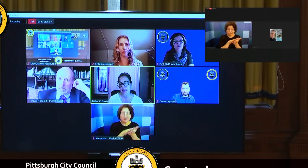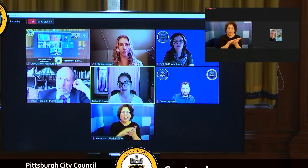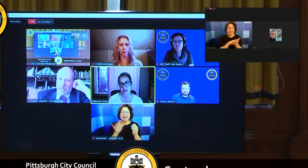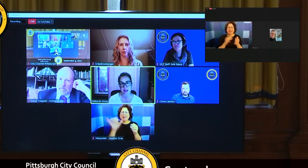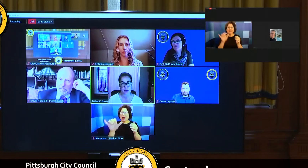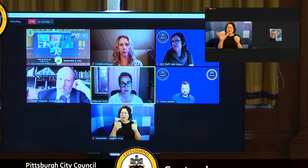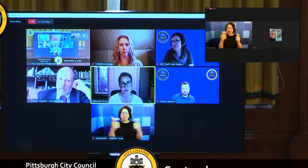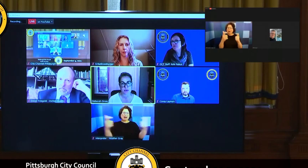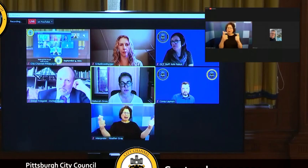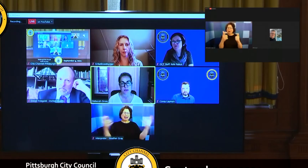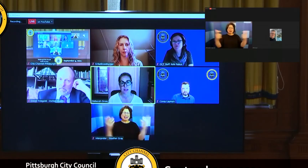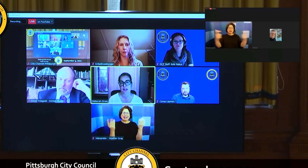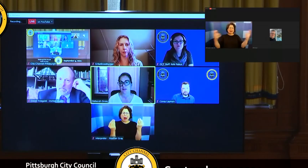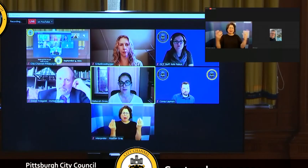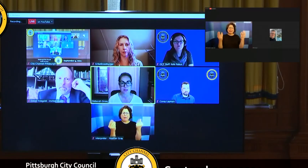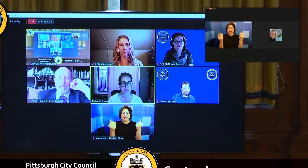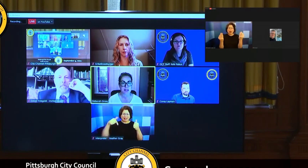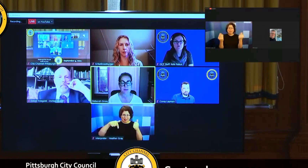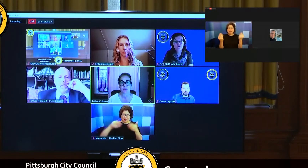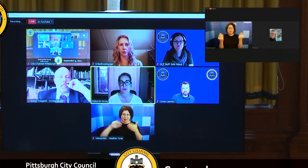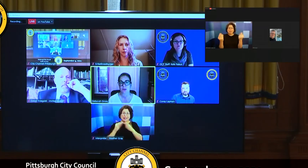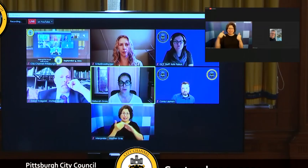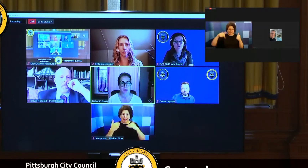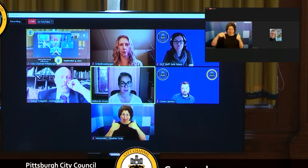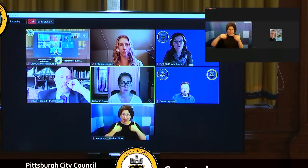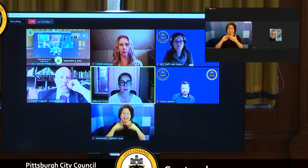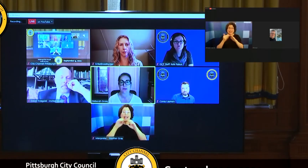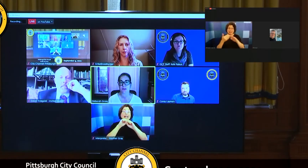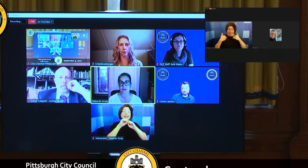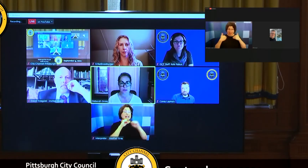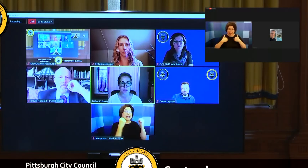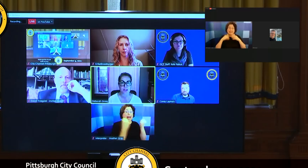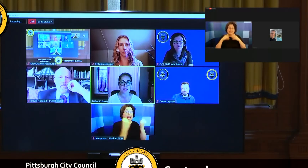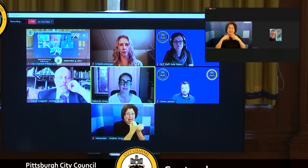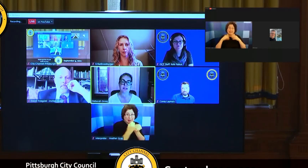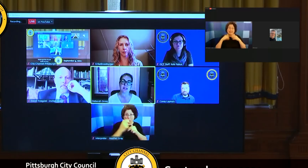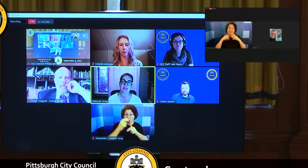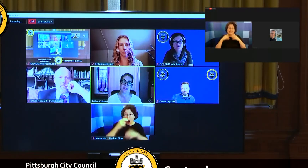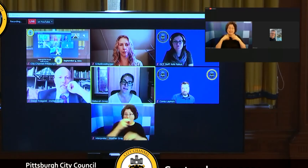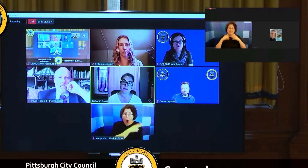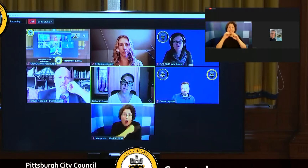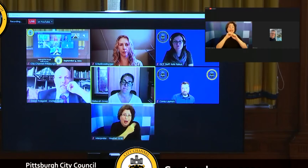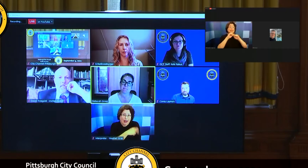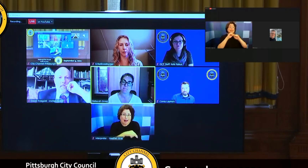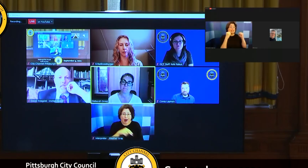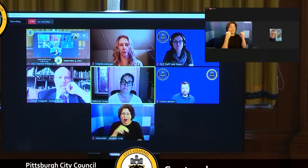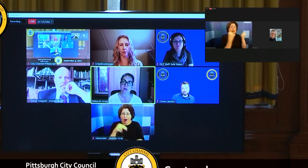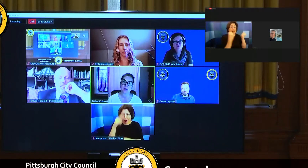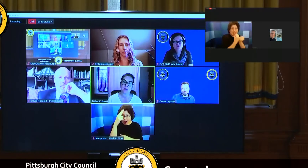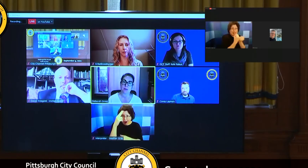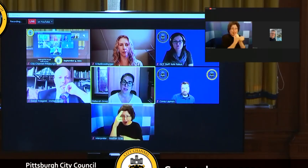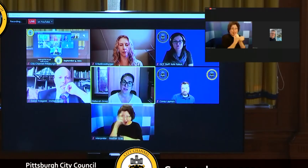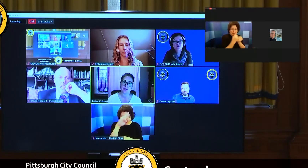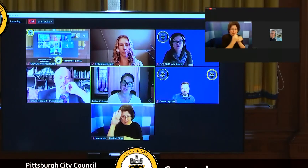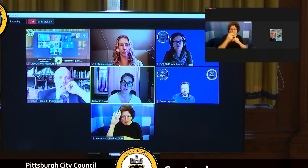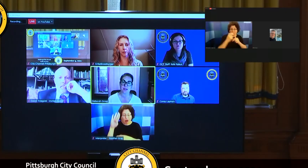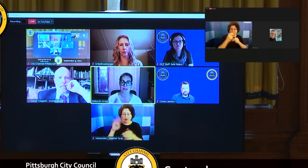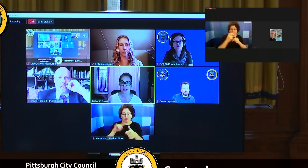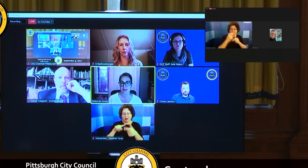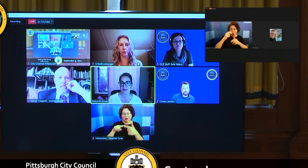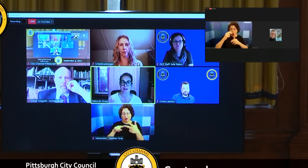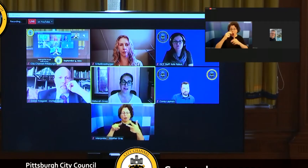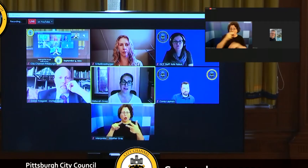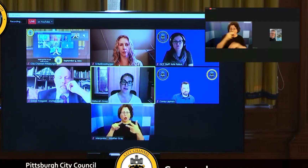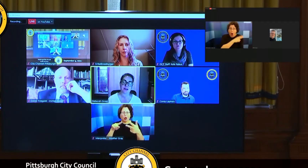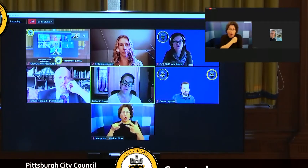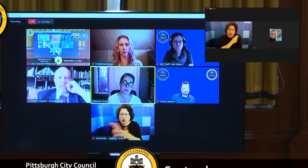the city hosts, from stadiums to hospitals, universities, all of the big institutions, and then